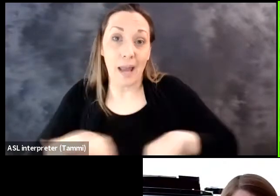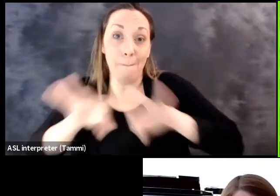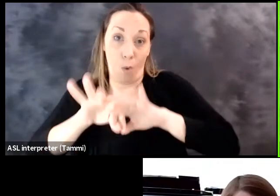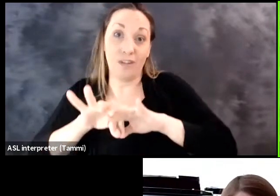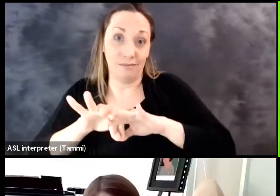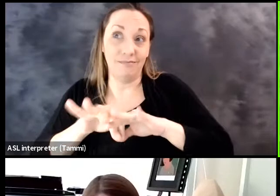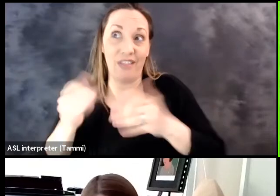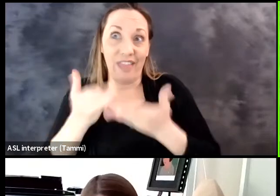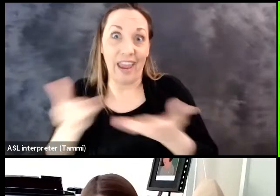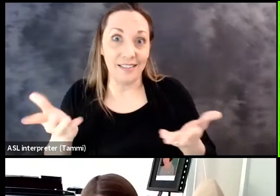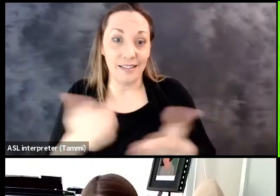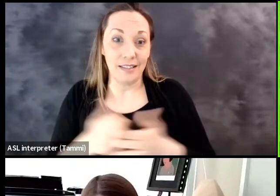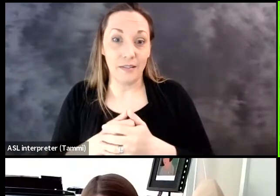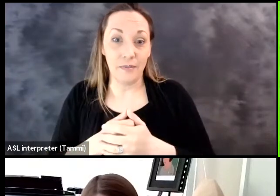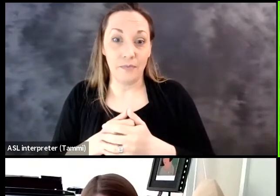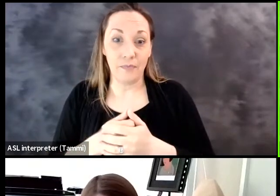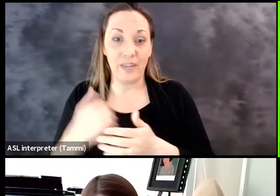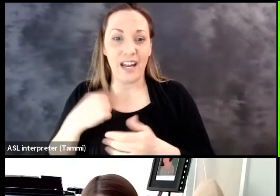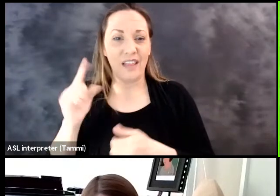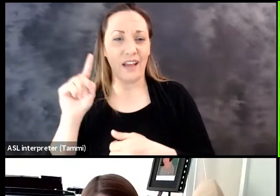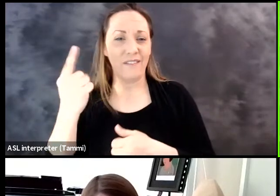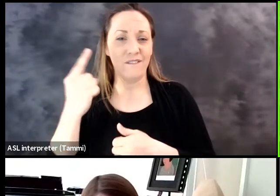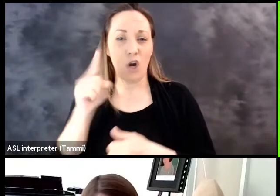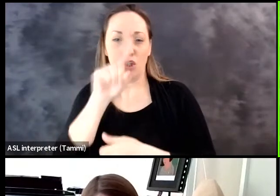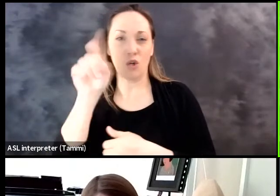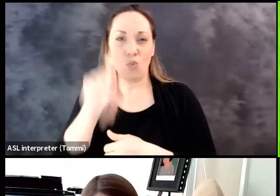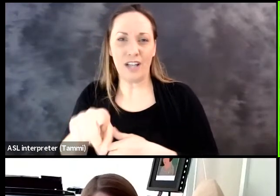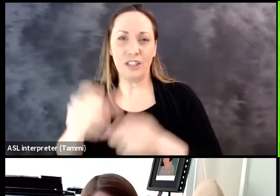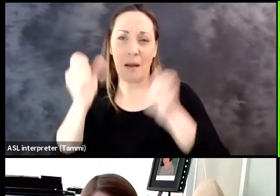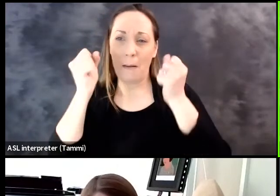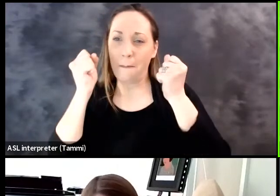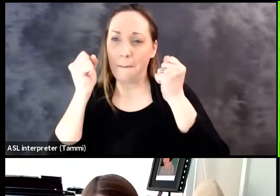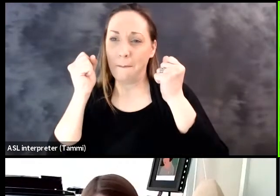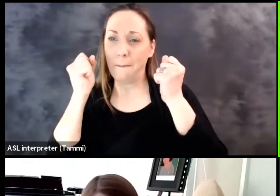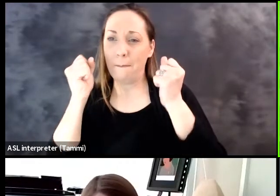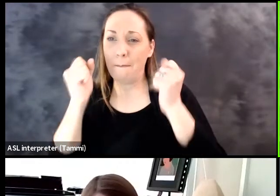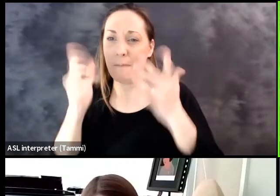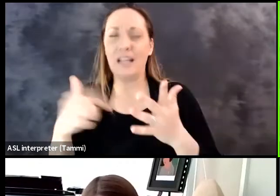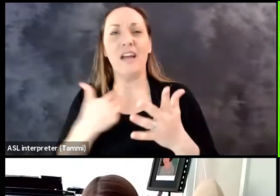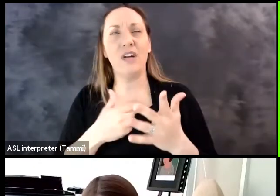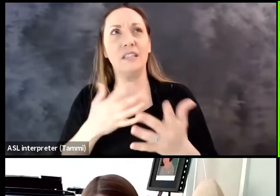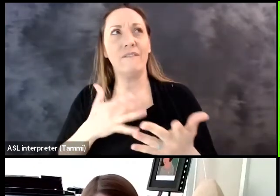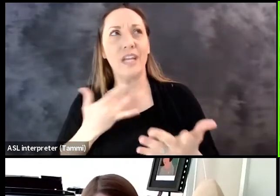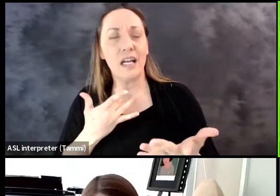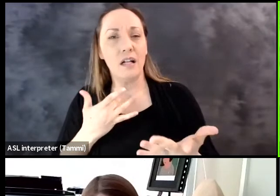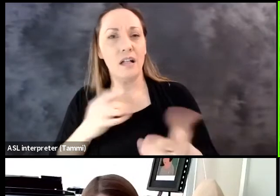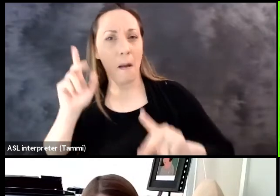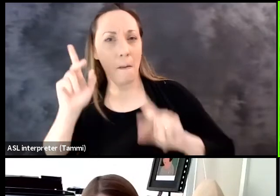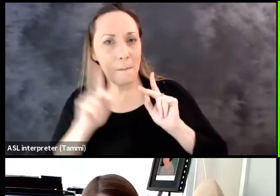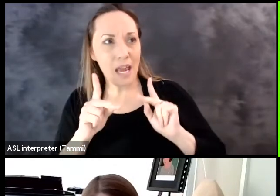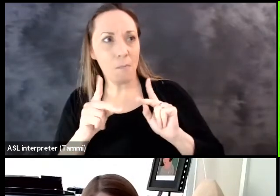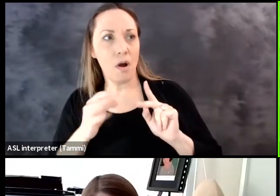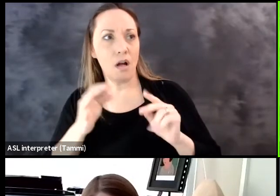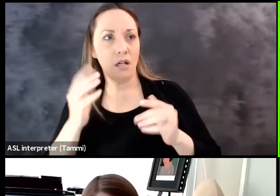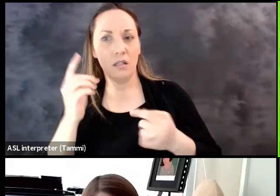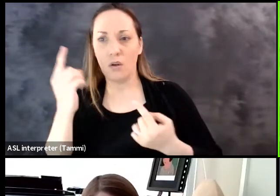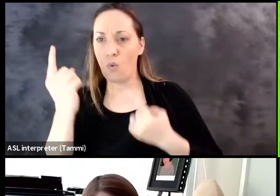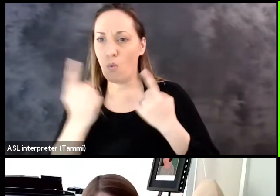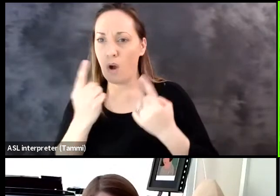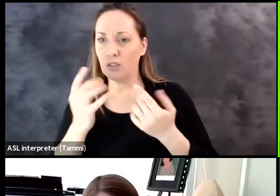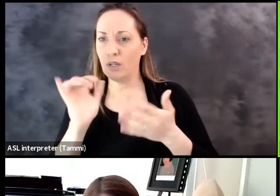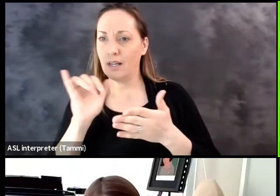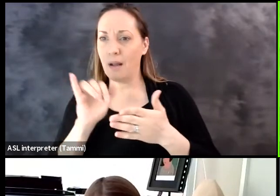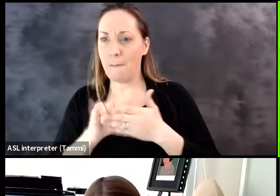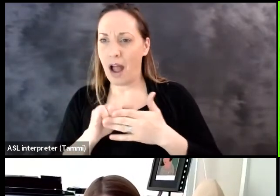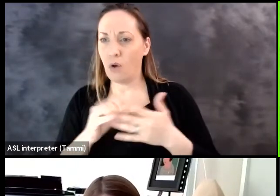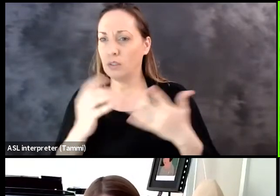right? And I think the first question that a lot of the survey brought out was people yet having questions about the virtual conferencing